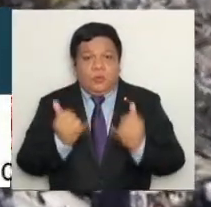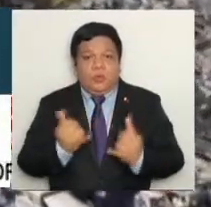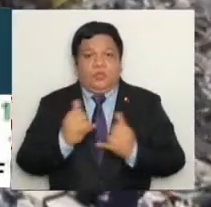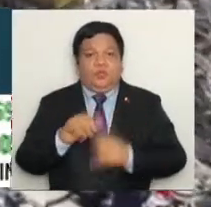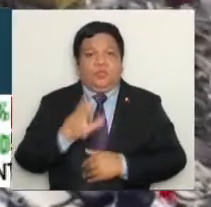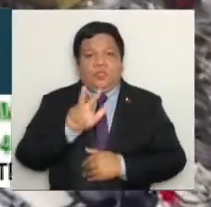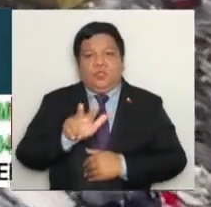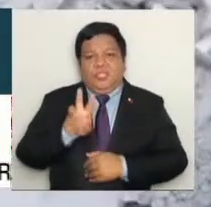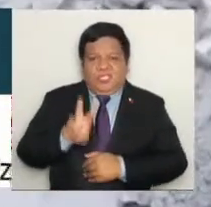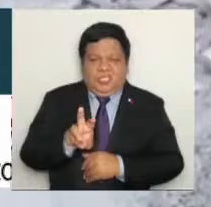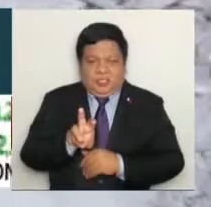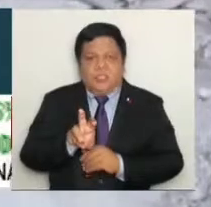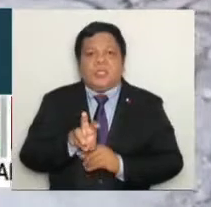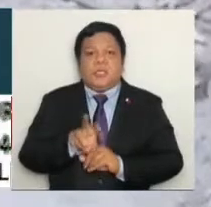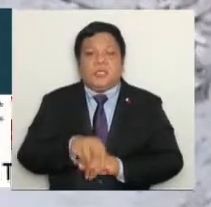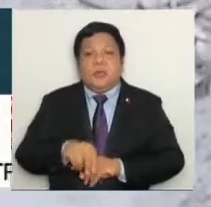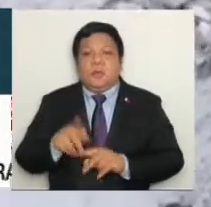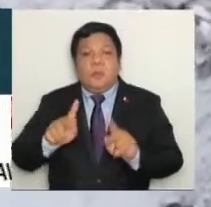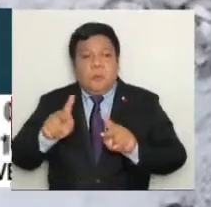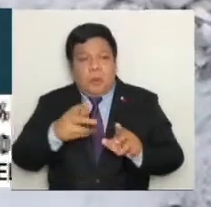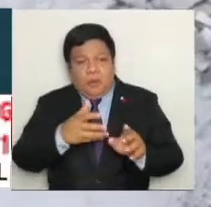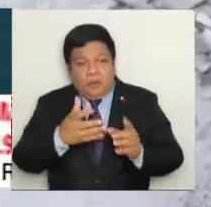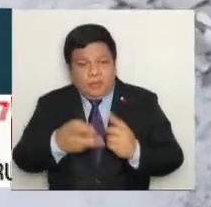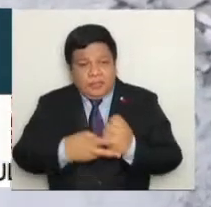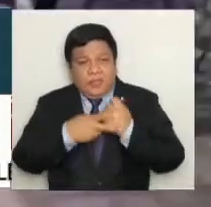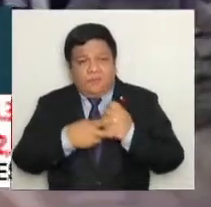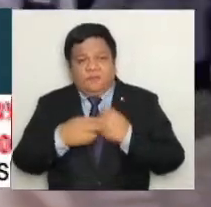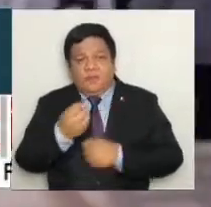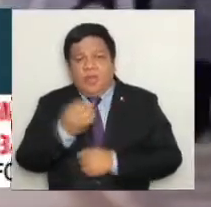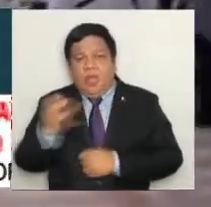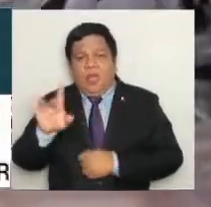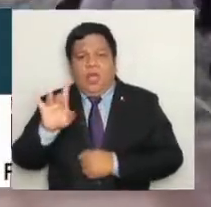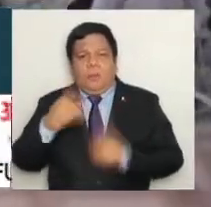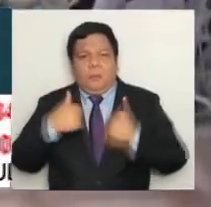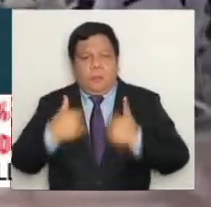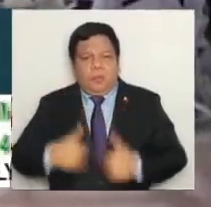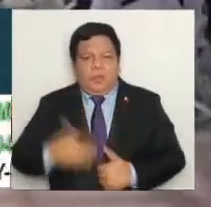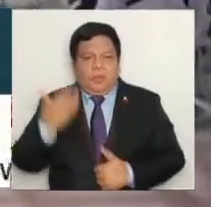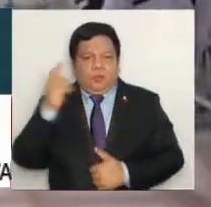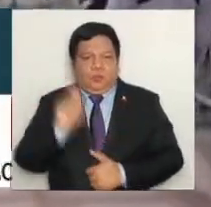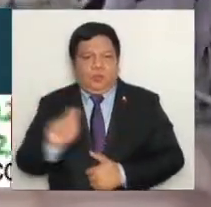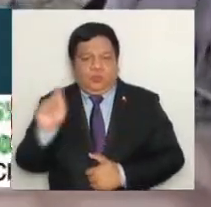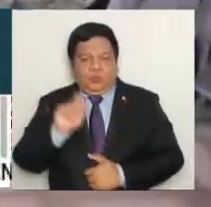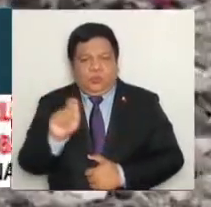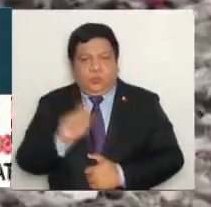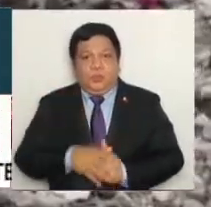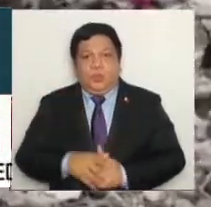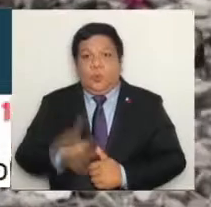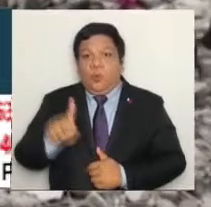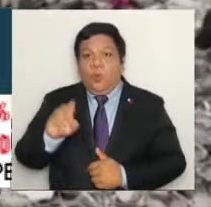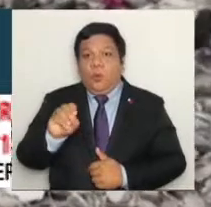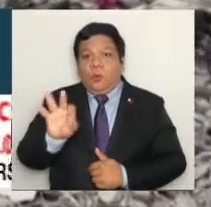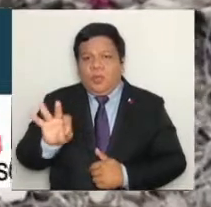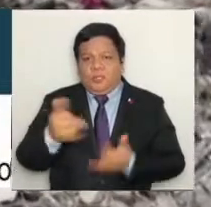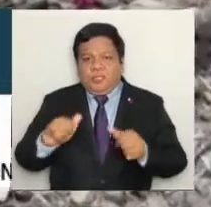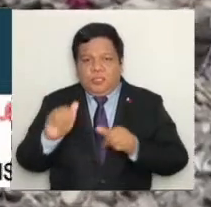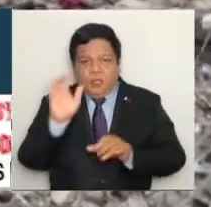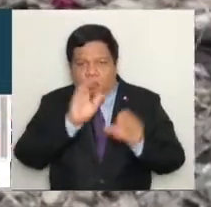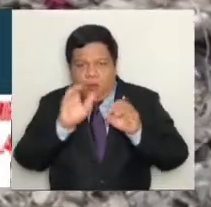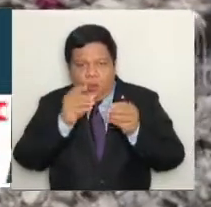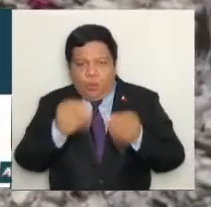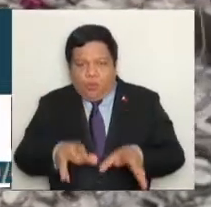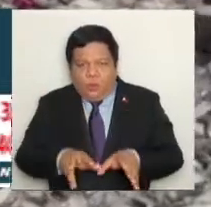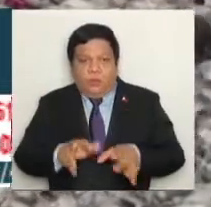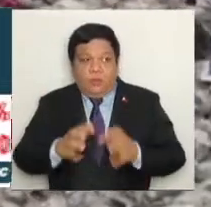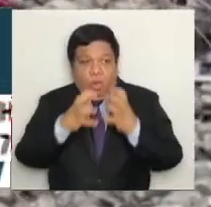36. Rescuers pulled 8 more bodies out of the rubble Tuesday. 109 are still missing in the ruins of the